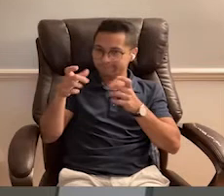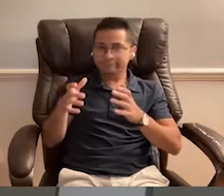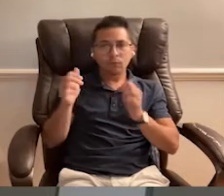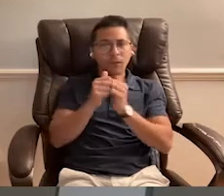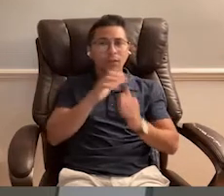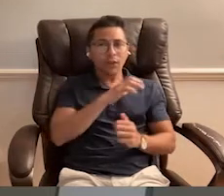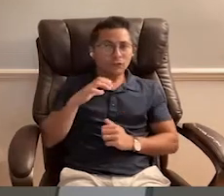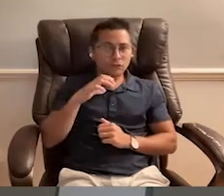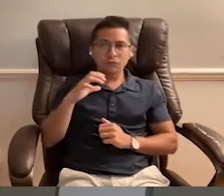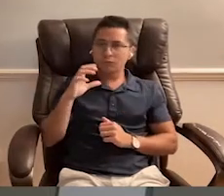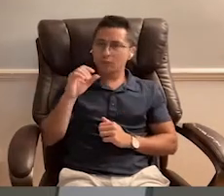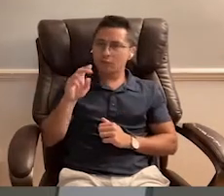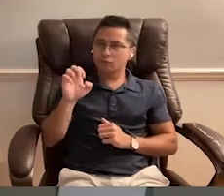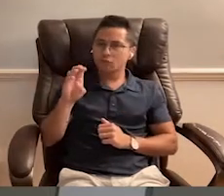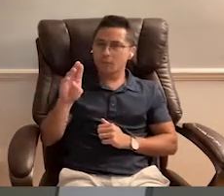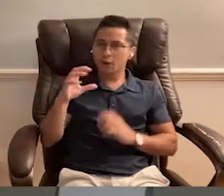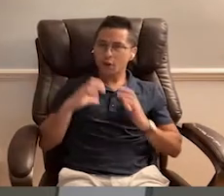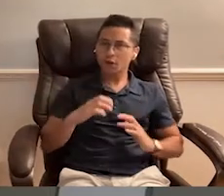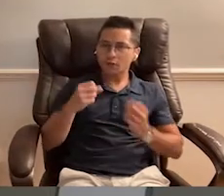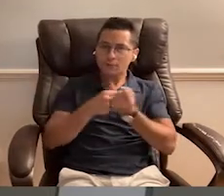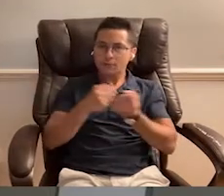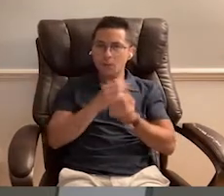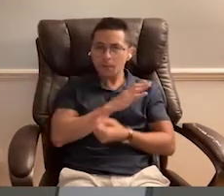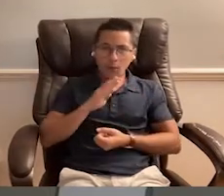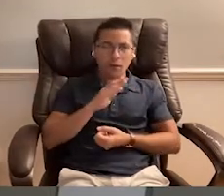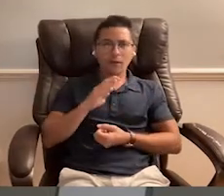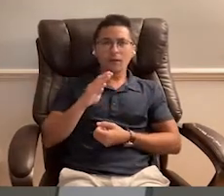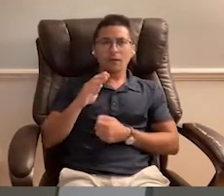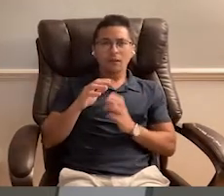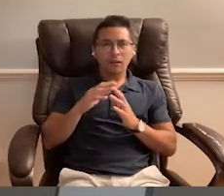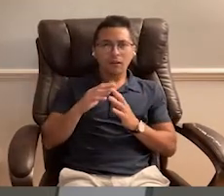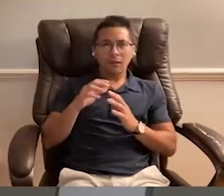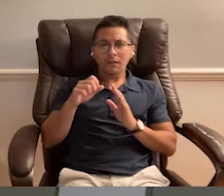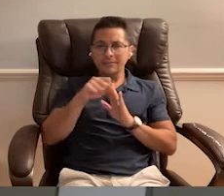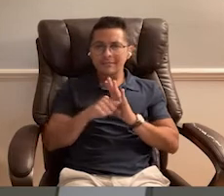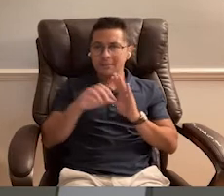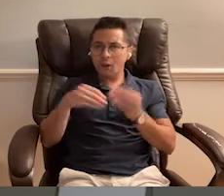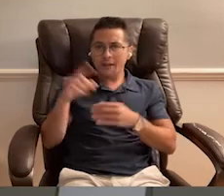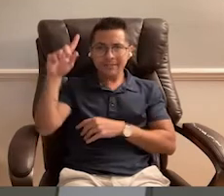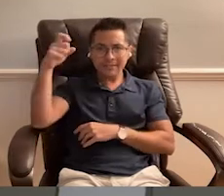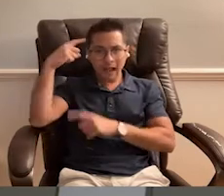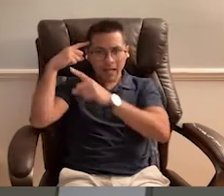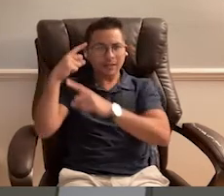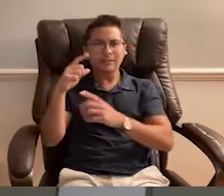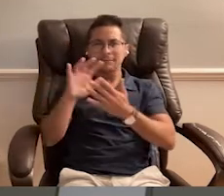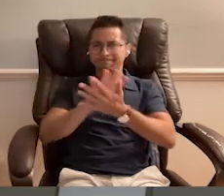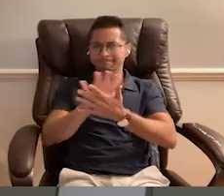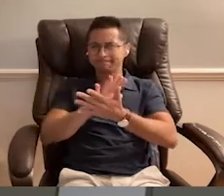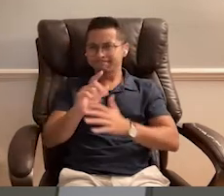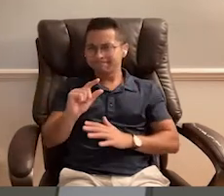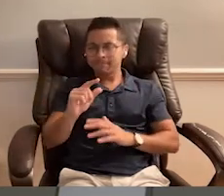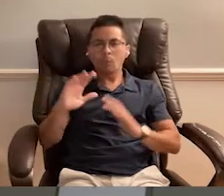program administrator with the Consumer Supports Bureau at the Agency for Persons with Disabilities State Office